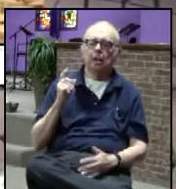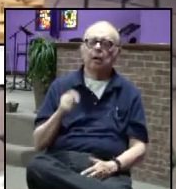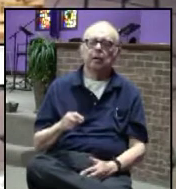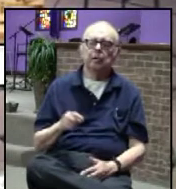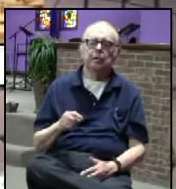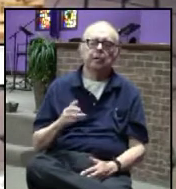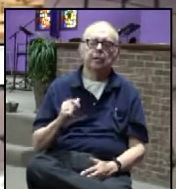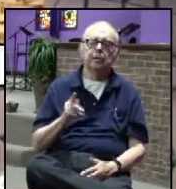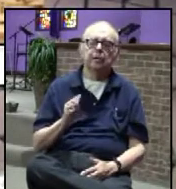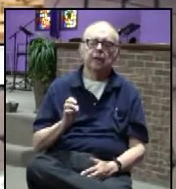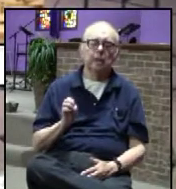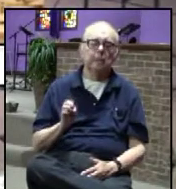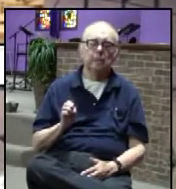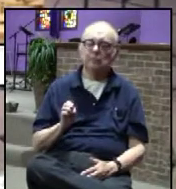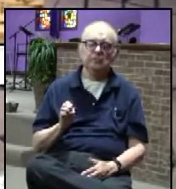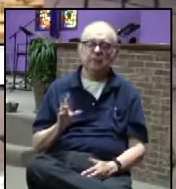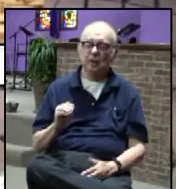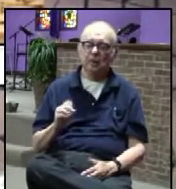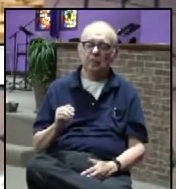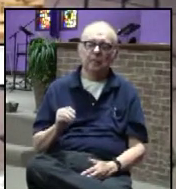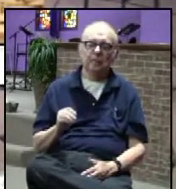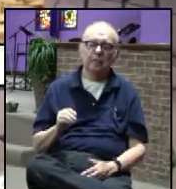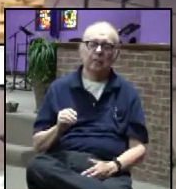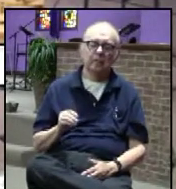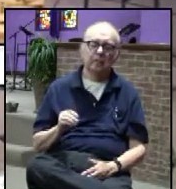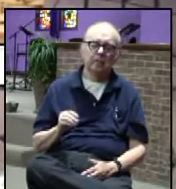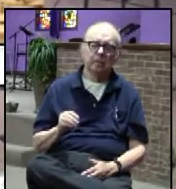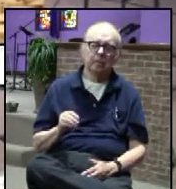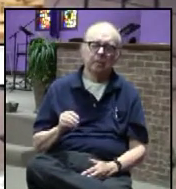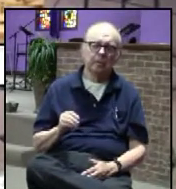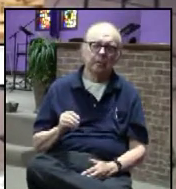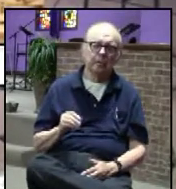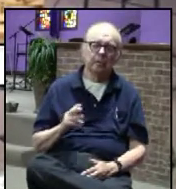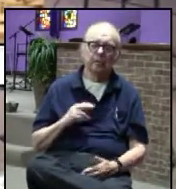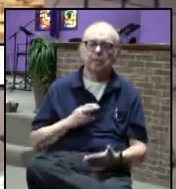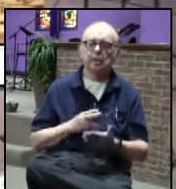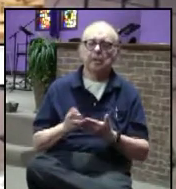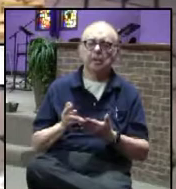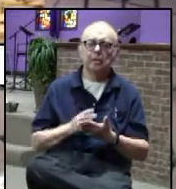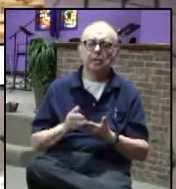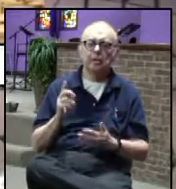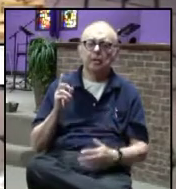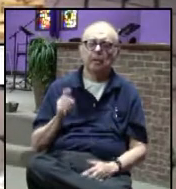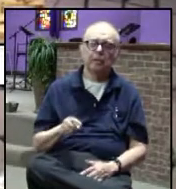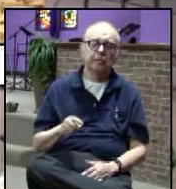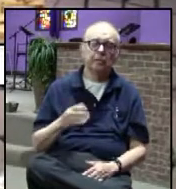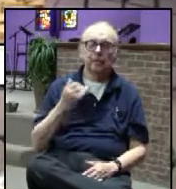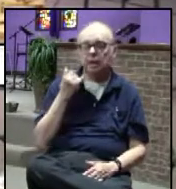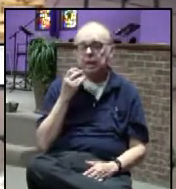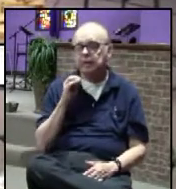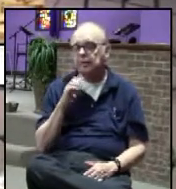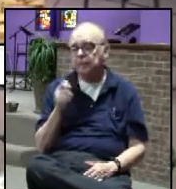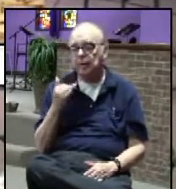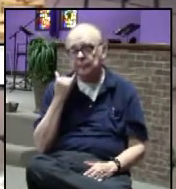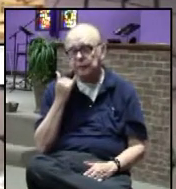cable, ladies and gentlemen. And in all honesty, you don't need a cell phone.